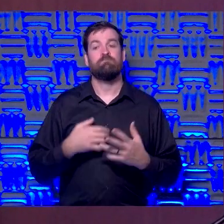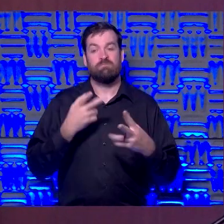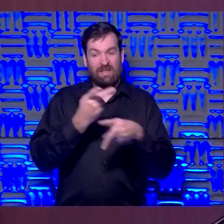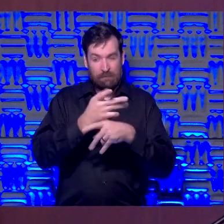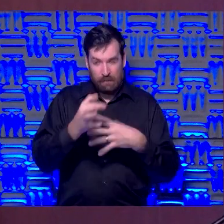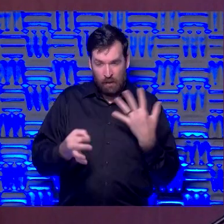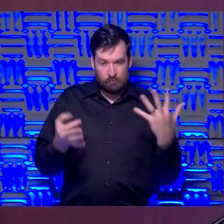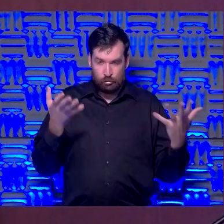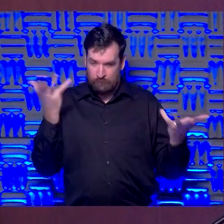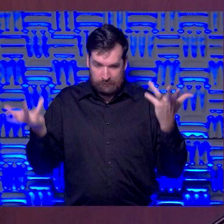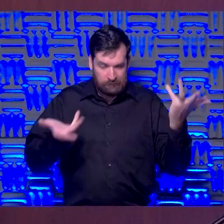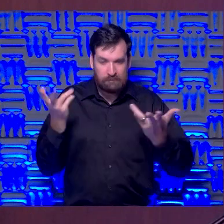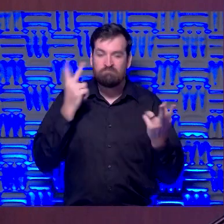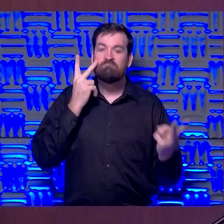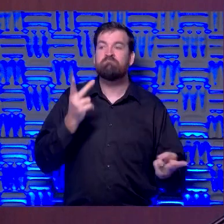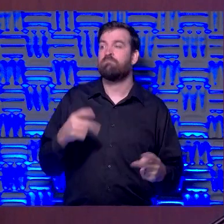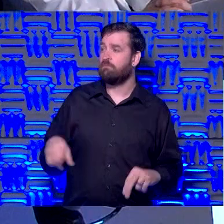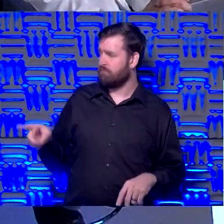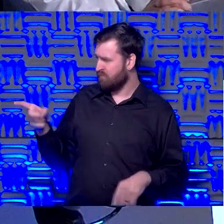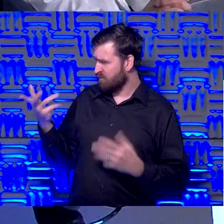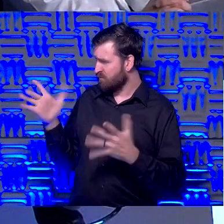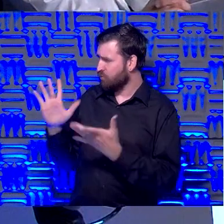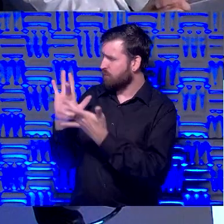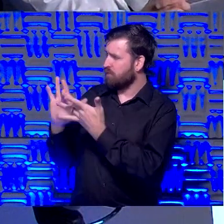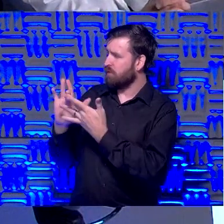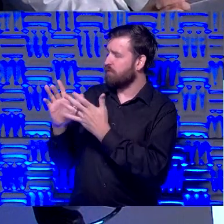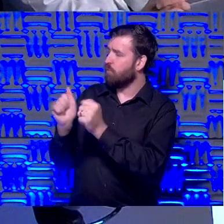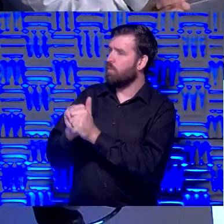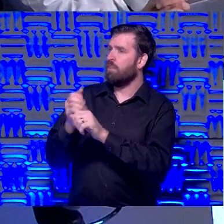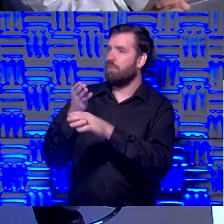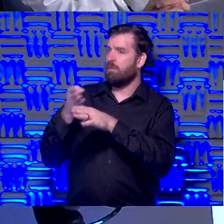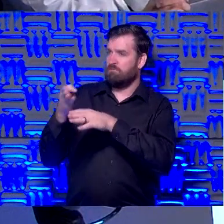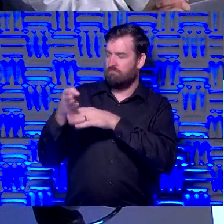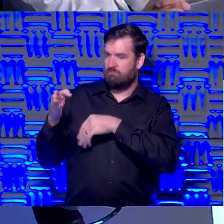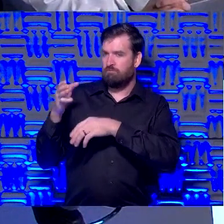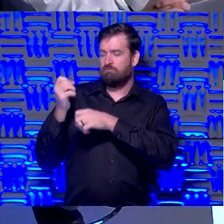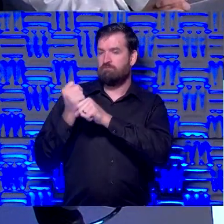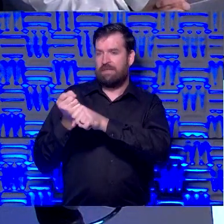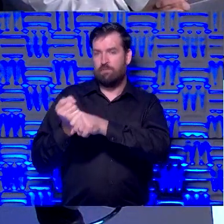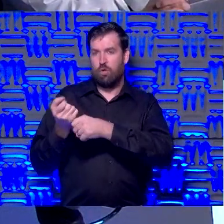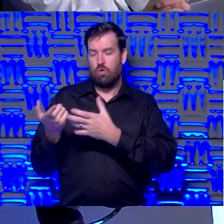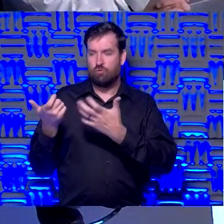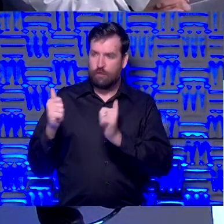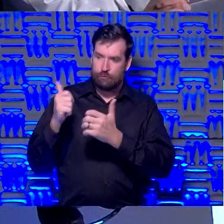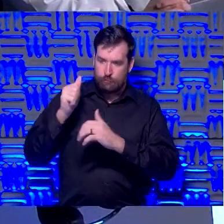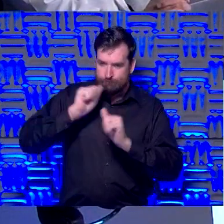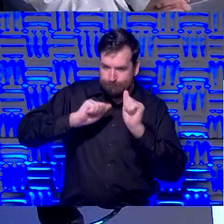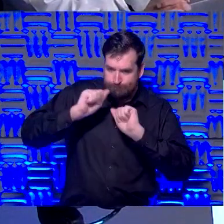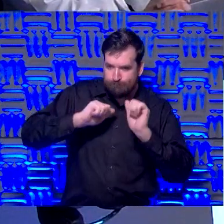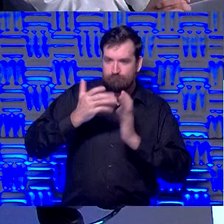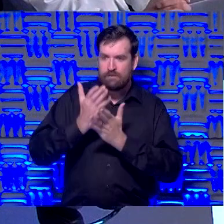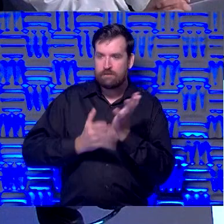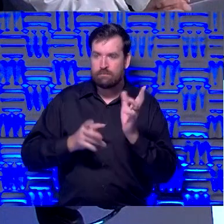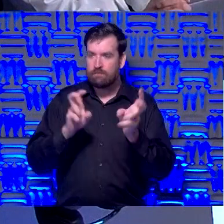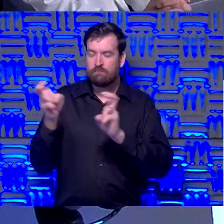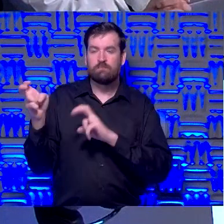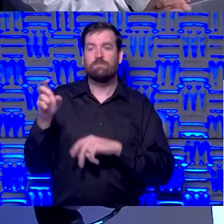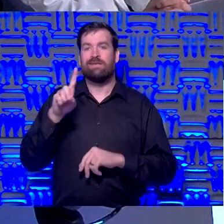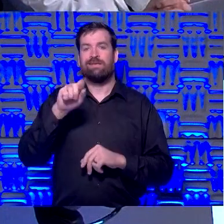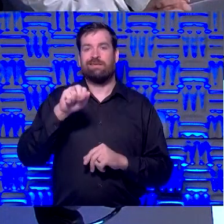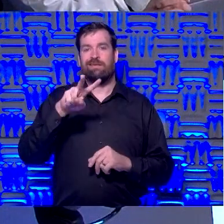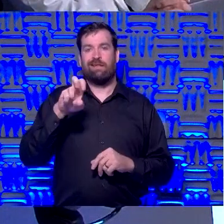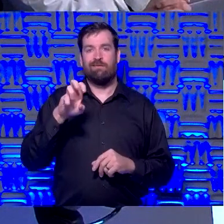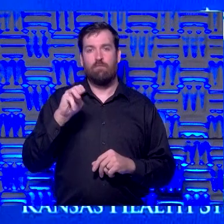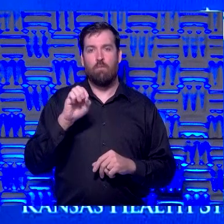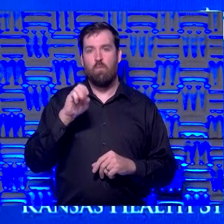options open, quite honestly. And you've been in contact with Major League Baseball Yeah. and others about trying to work through some Yep. of these questions. We had the opportunity to talk to Dayton Moore the other